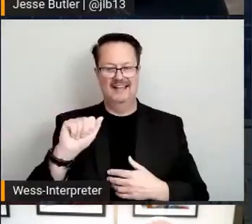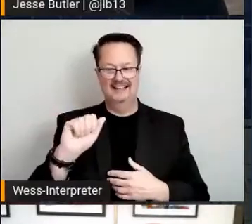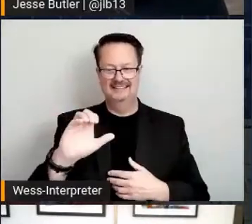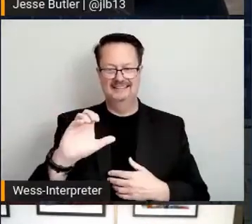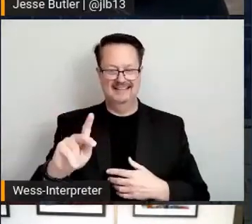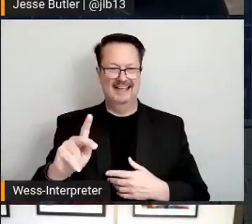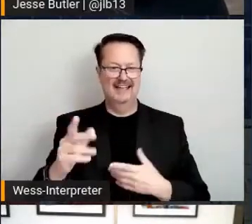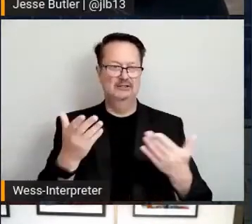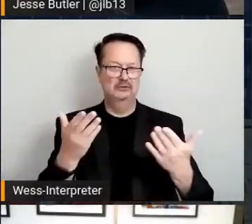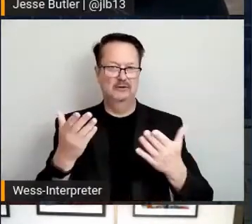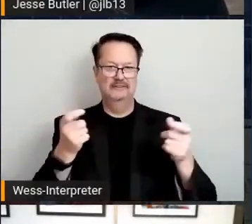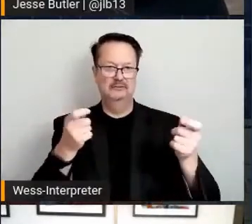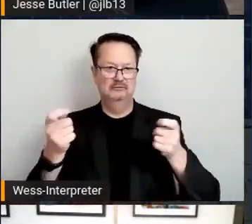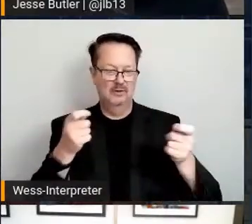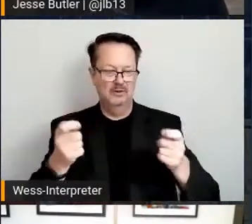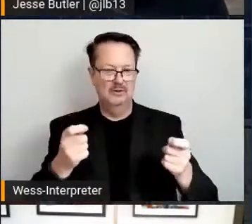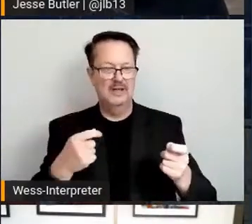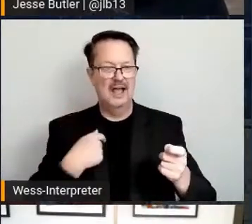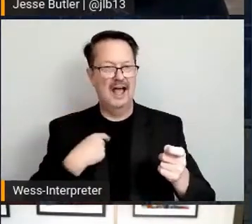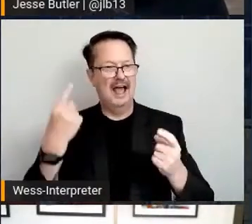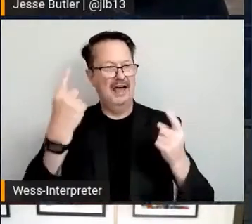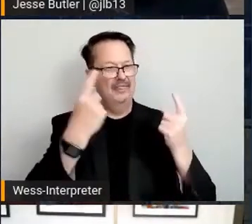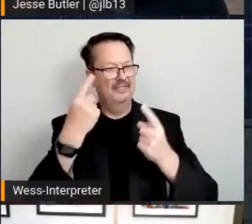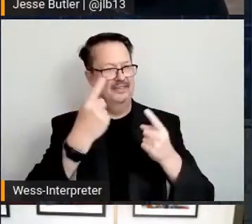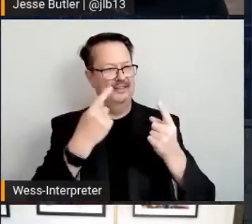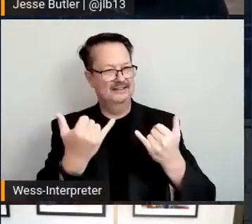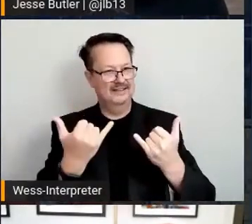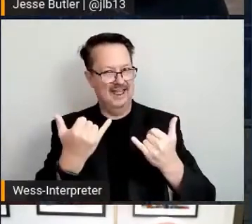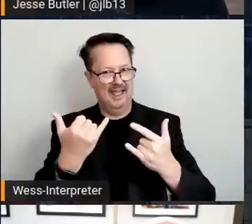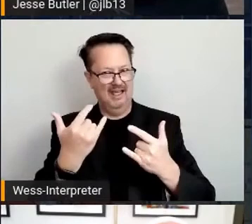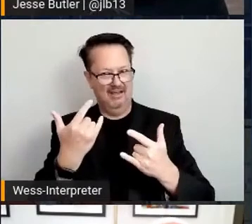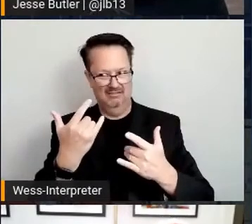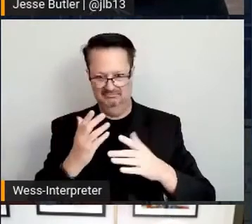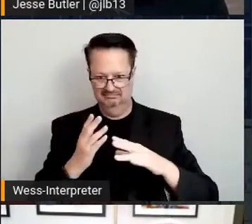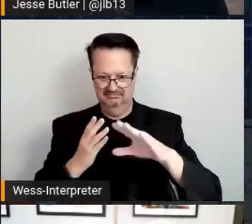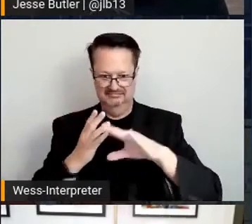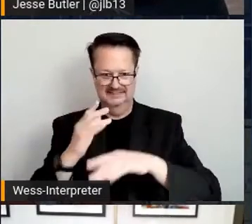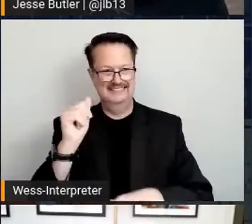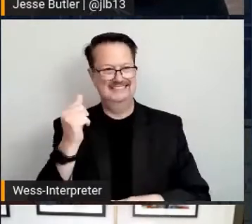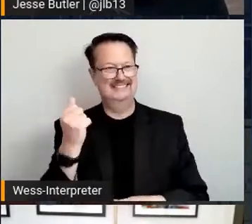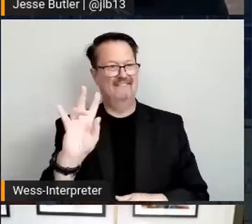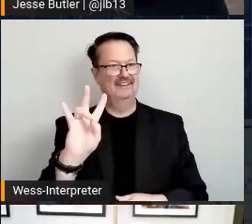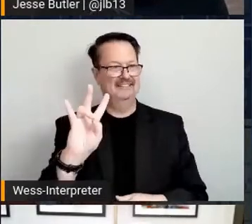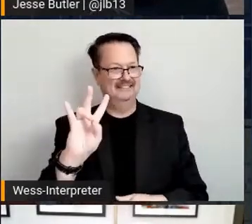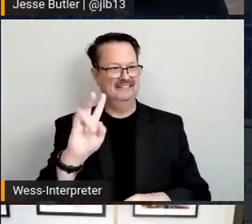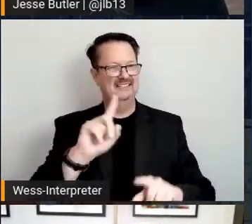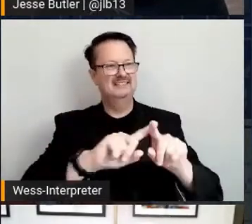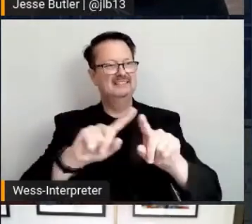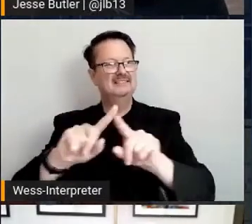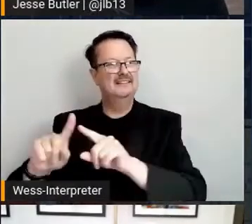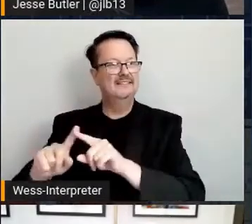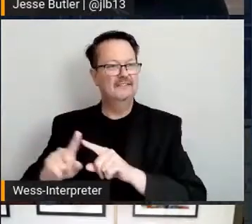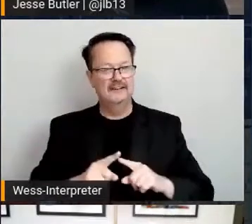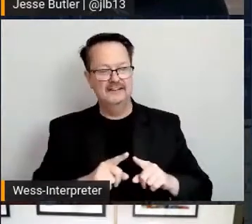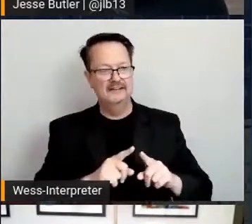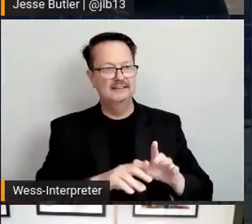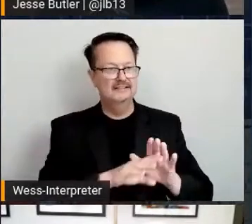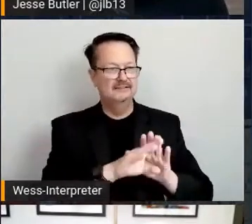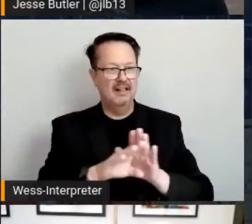controllers. We, I think, are up to 17 at this point in varying stages. So they kind of keep